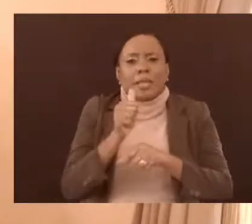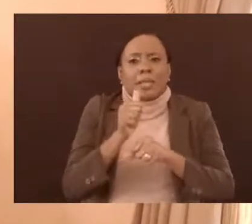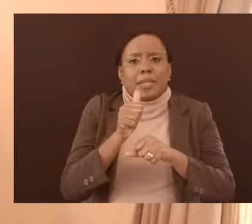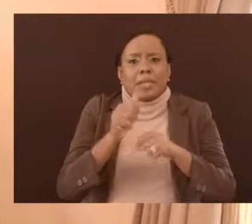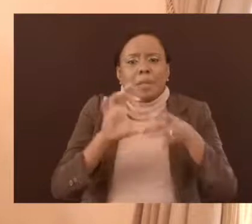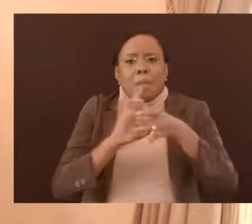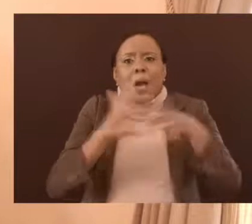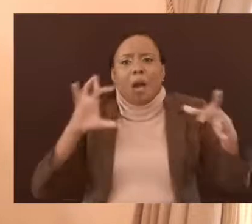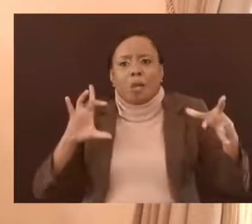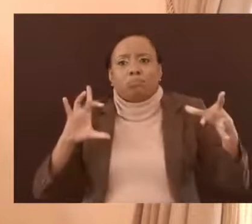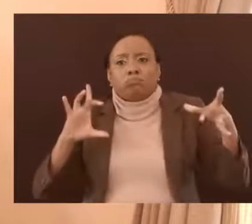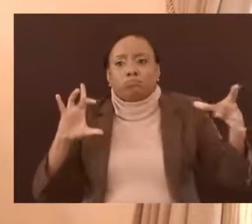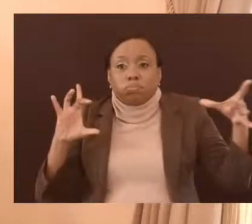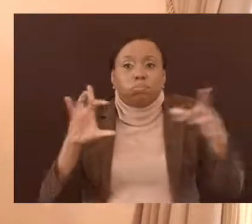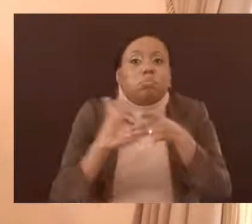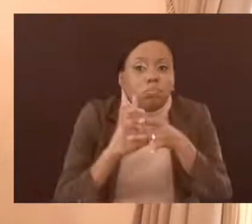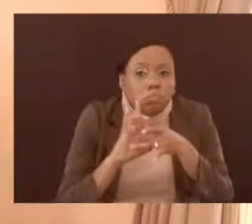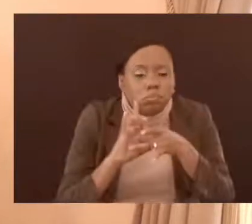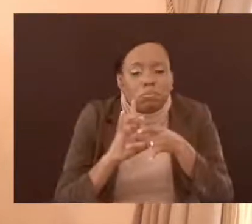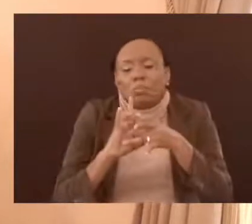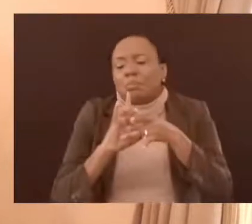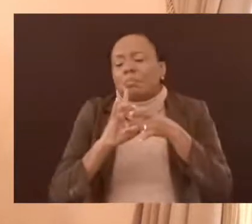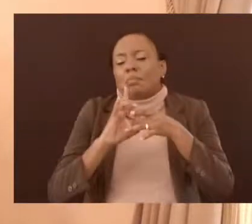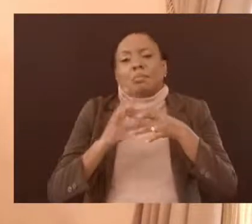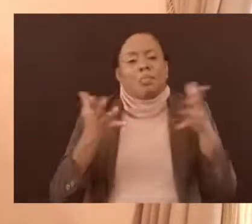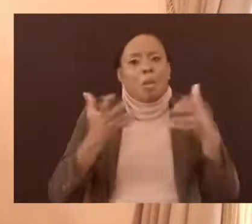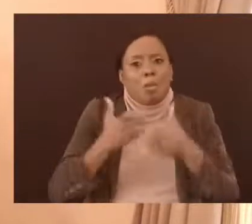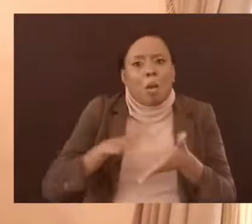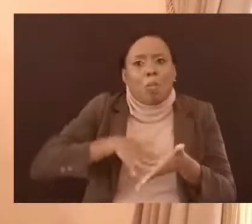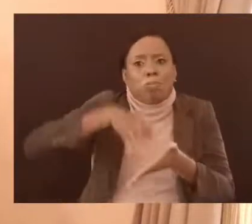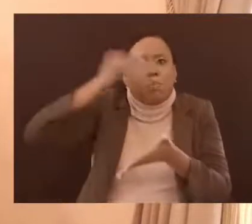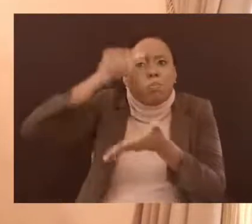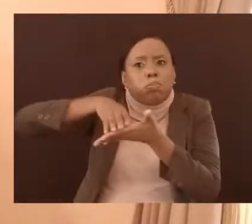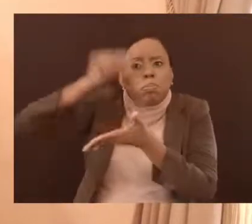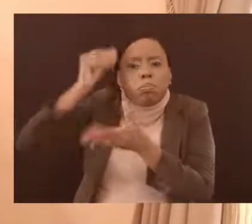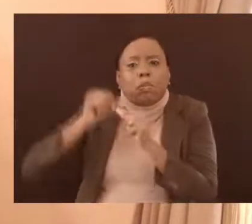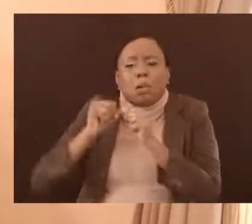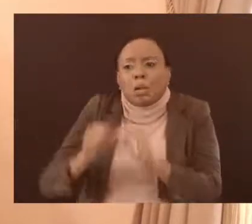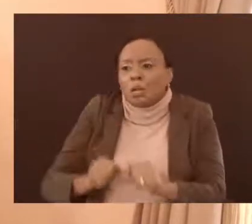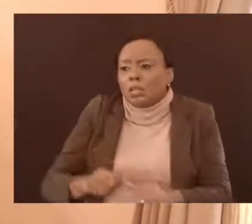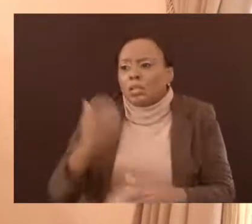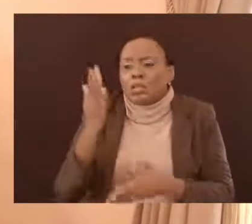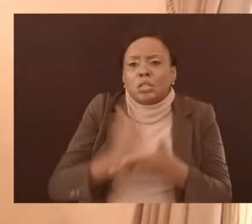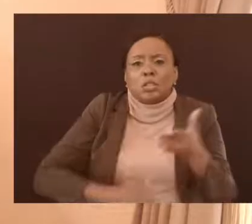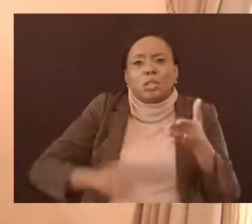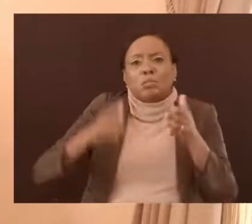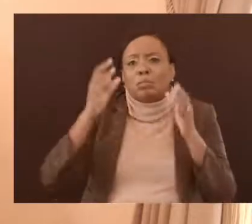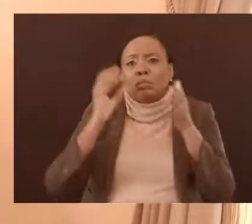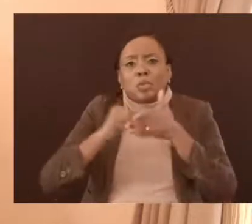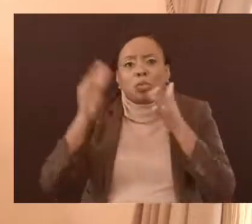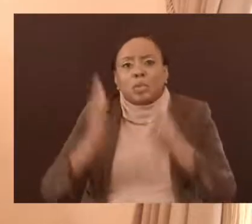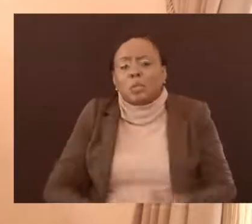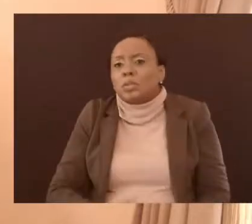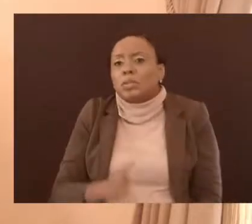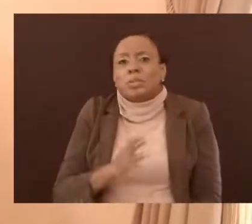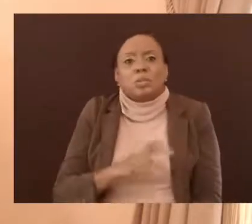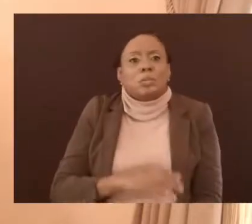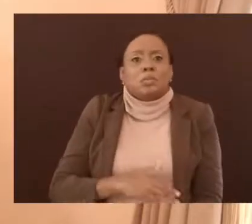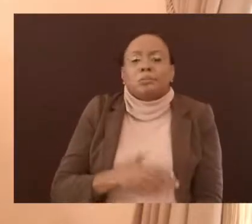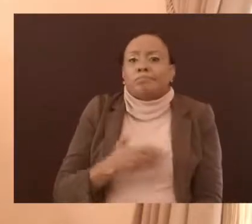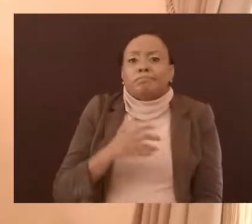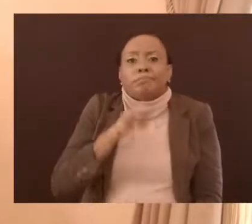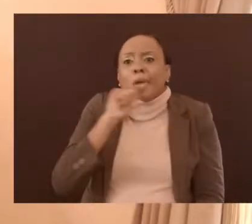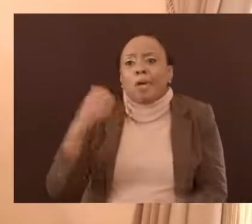the deficiencies that have happened and the learning loss that has happened in the last year. And we